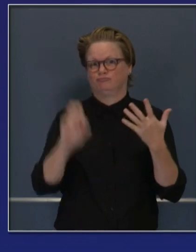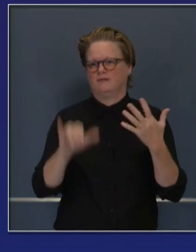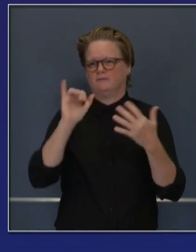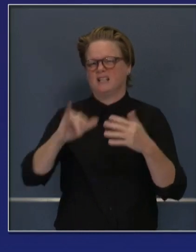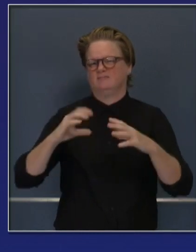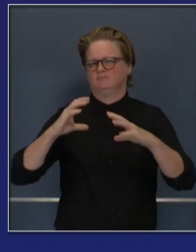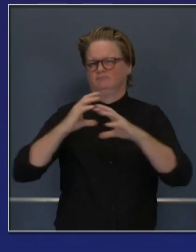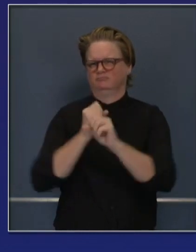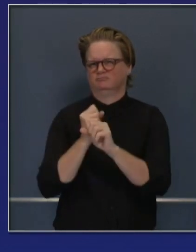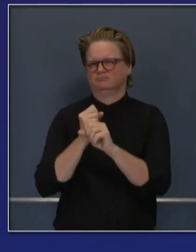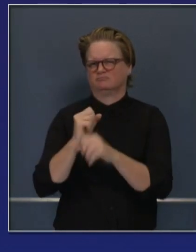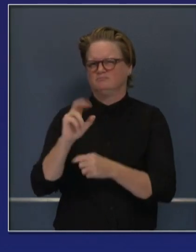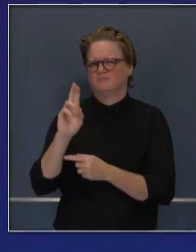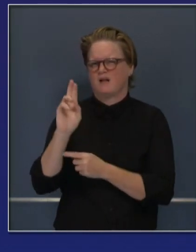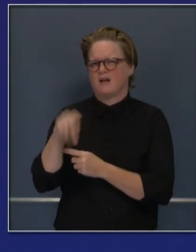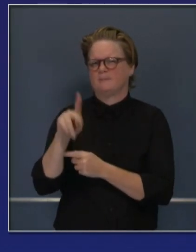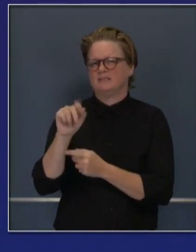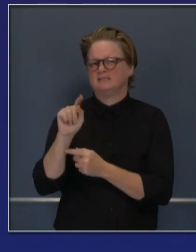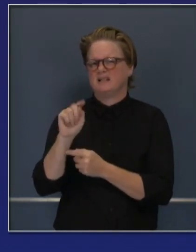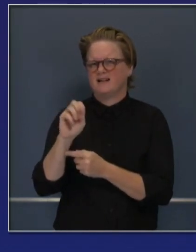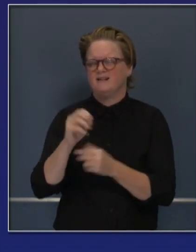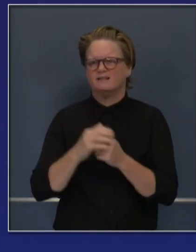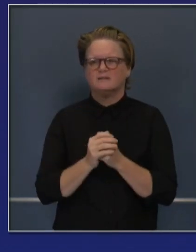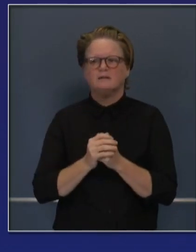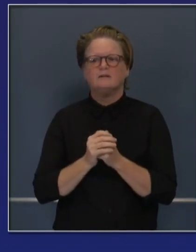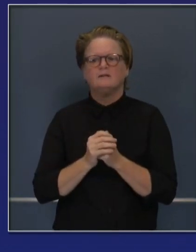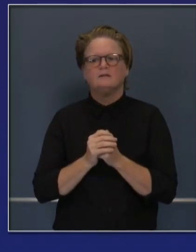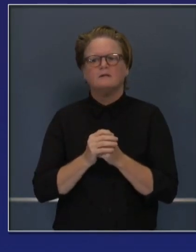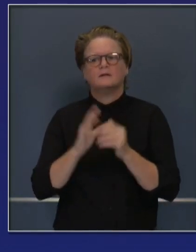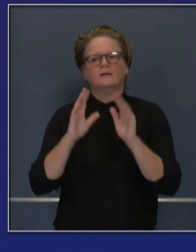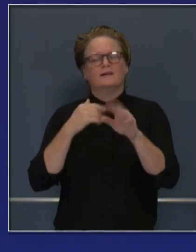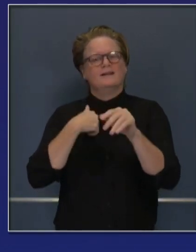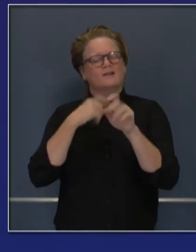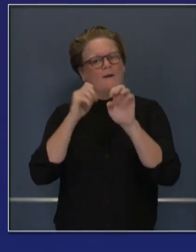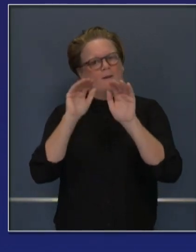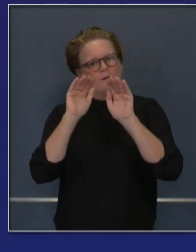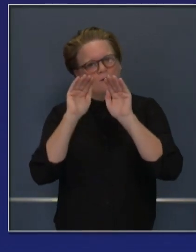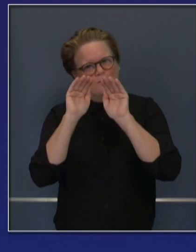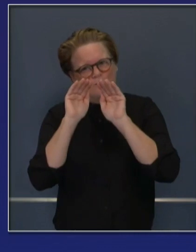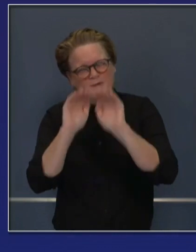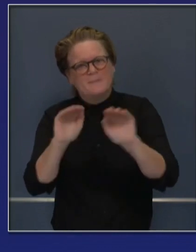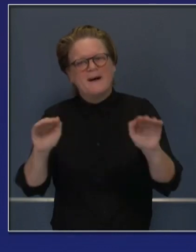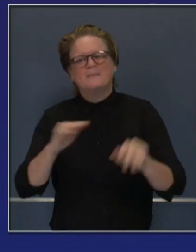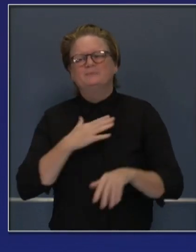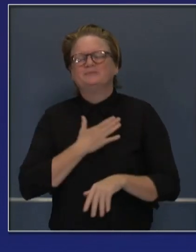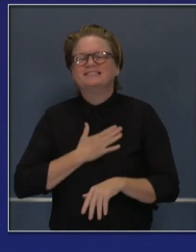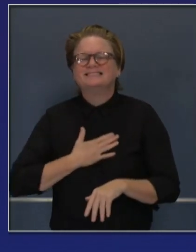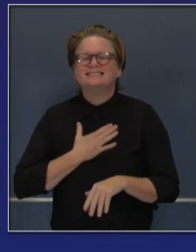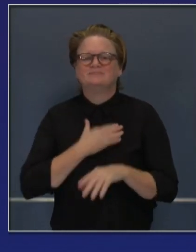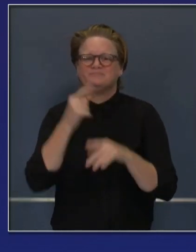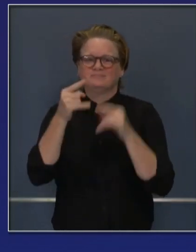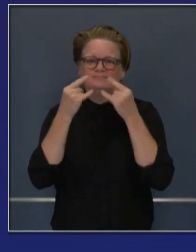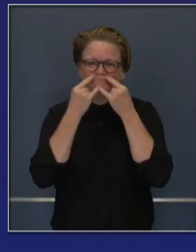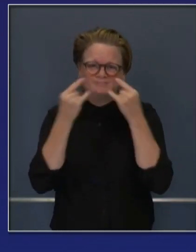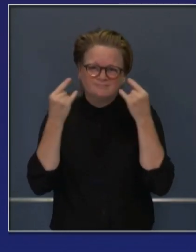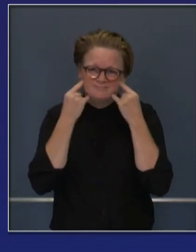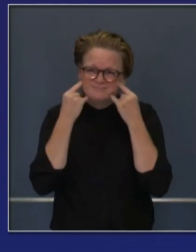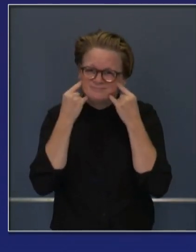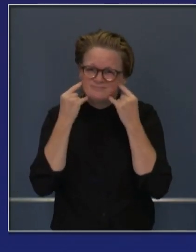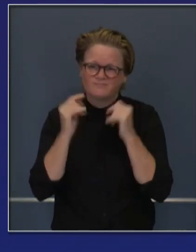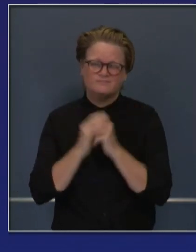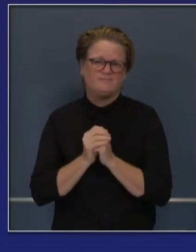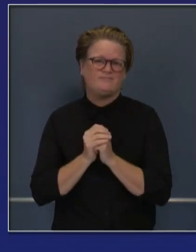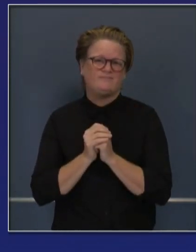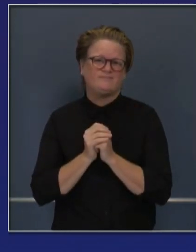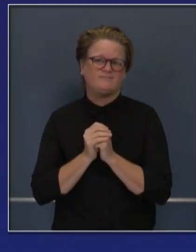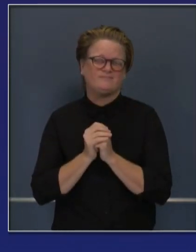are. As always, I'll remind you the incredible importance of wearing these face coverings and masks, and we'll be putting out some additional guidance